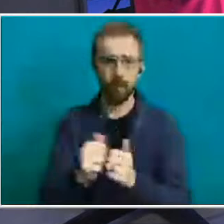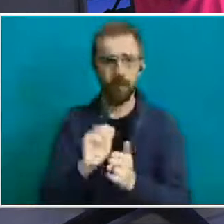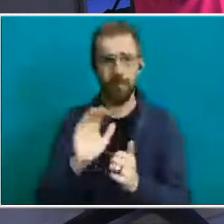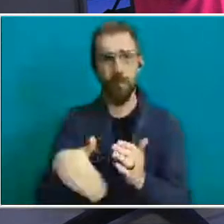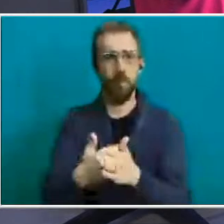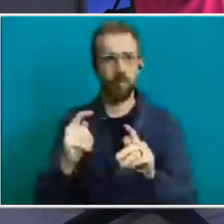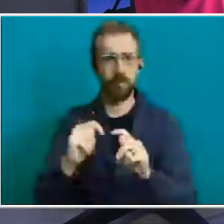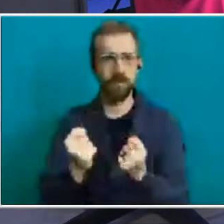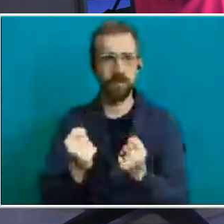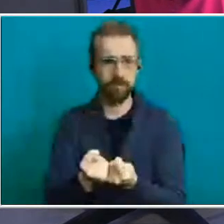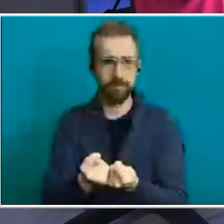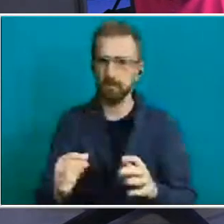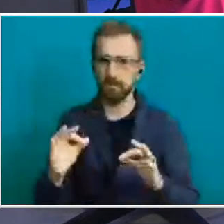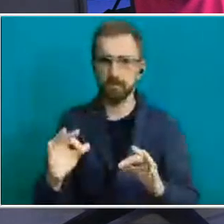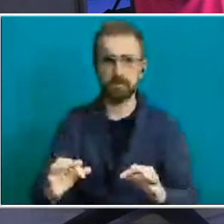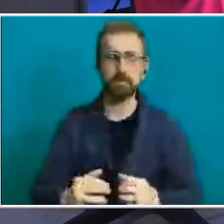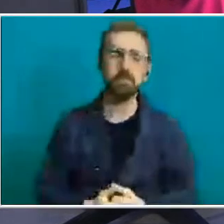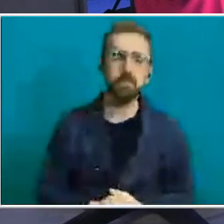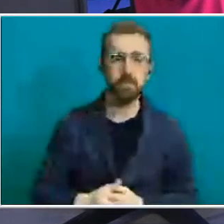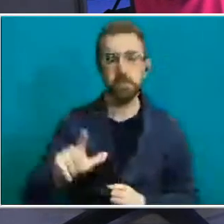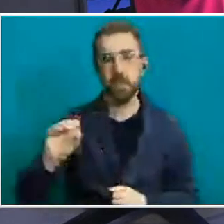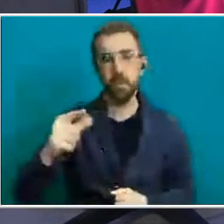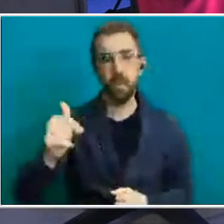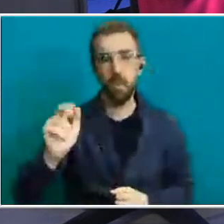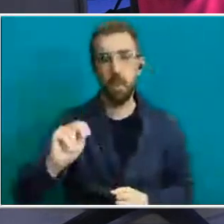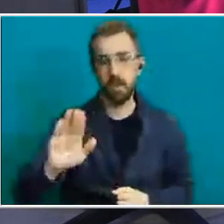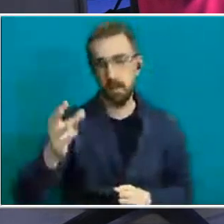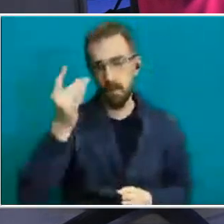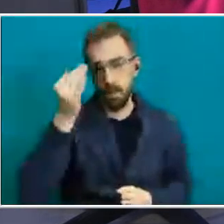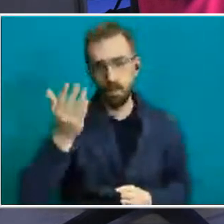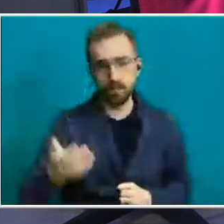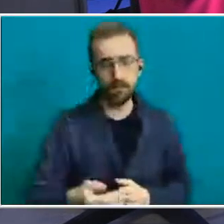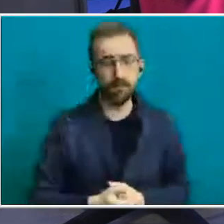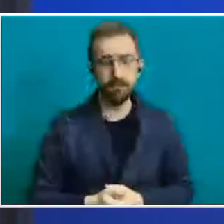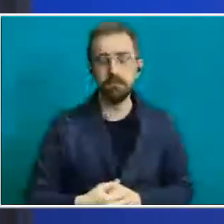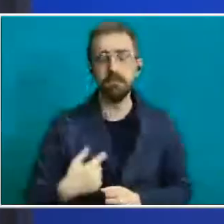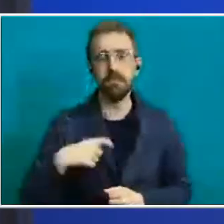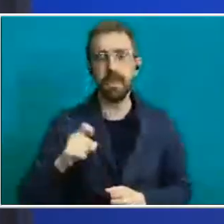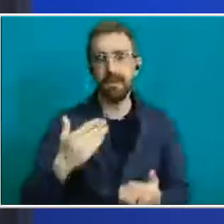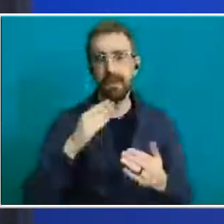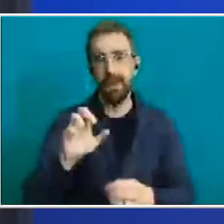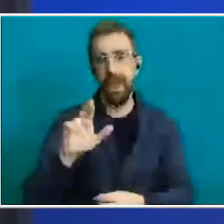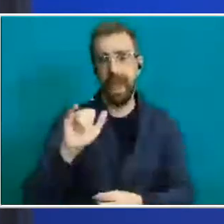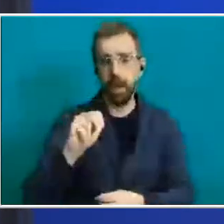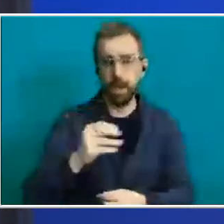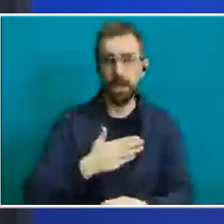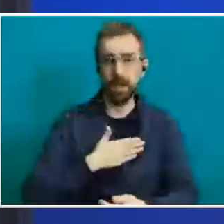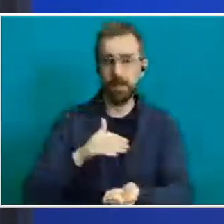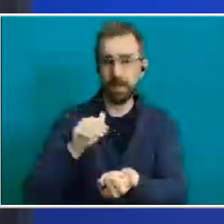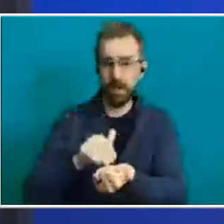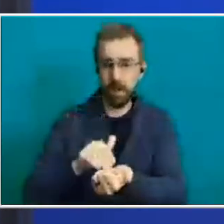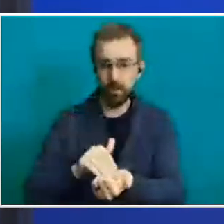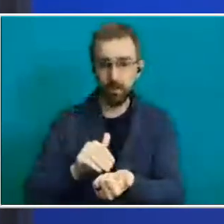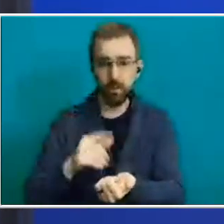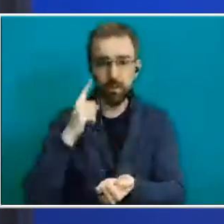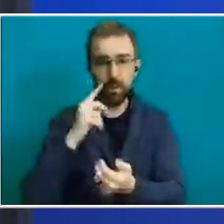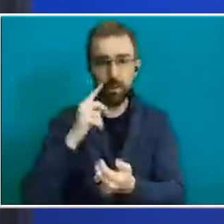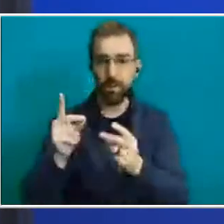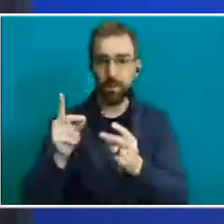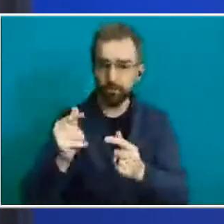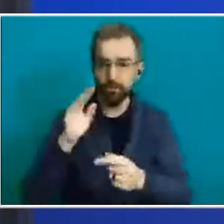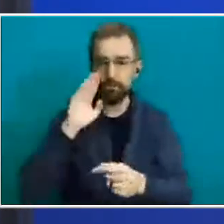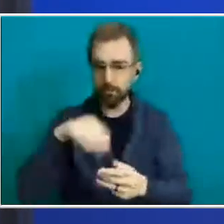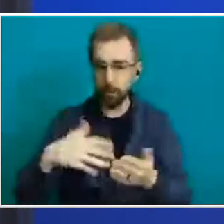about. Logan, your thoughts? Yeah, I just have to thank Erin and all of my doctors for immediately knowing what it is, because I